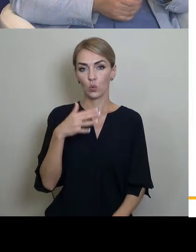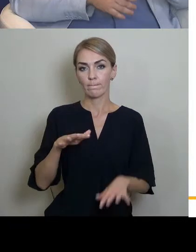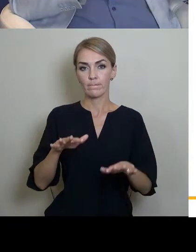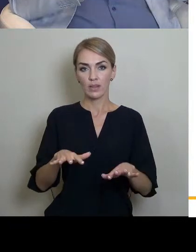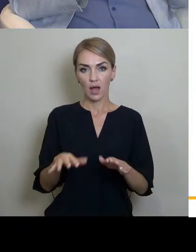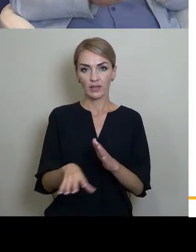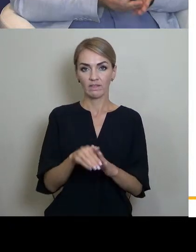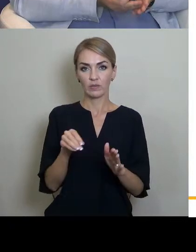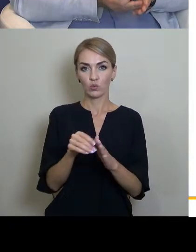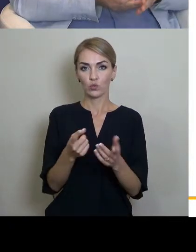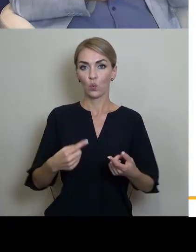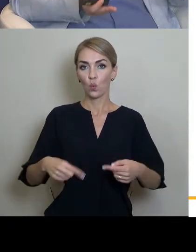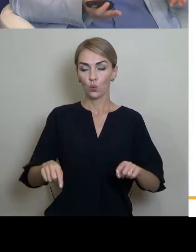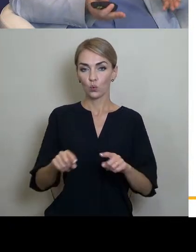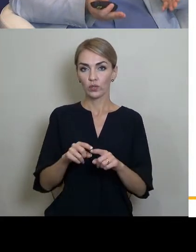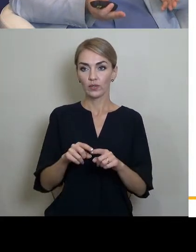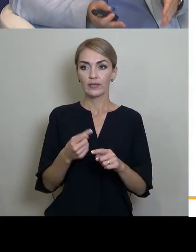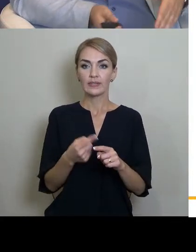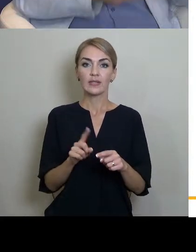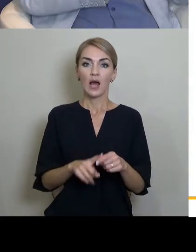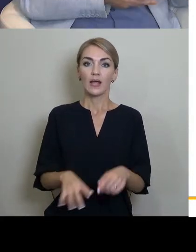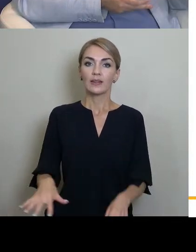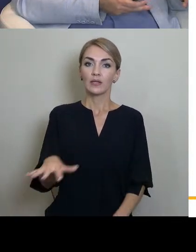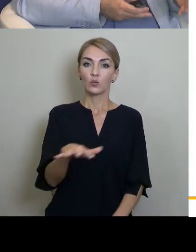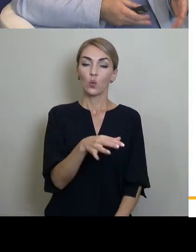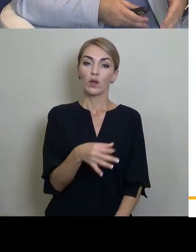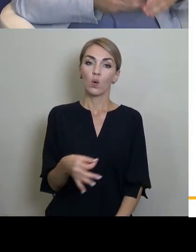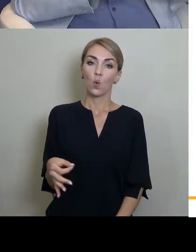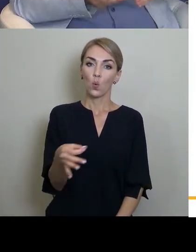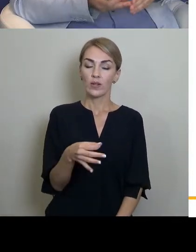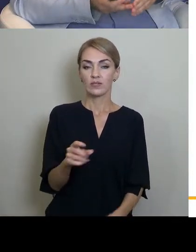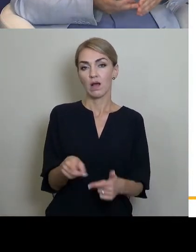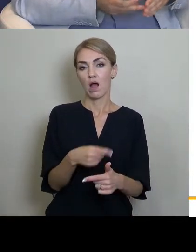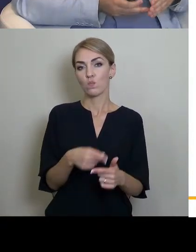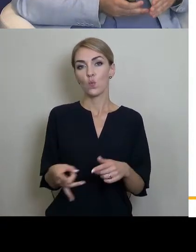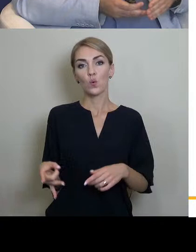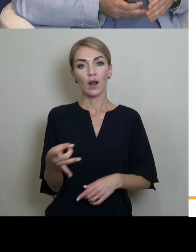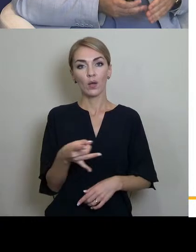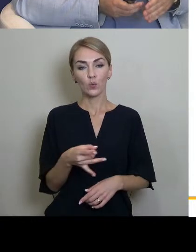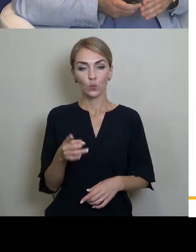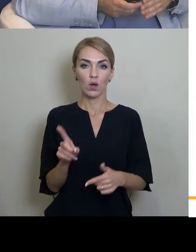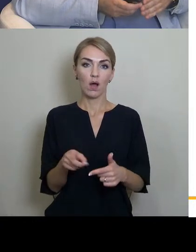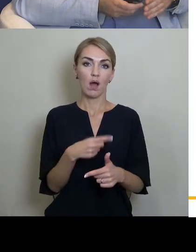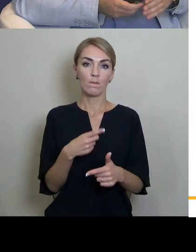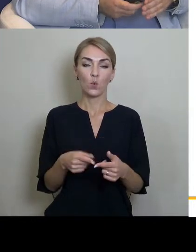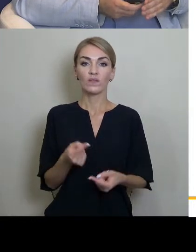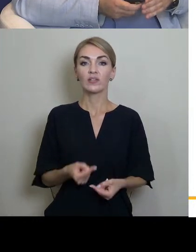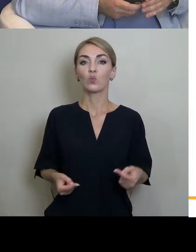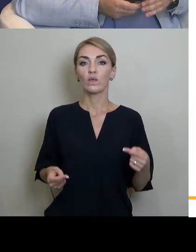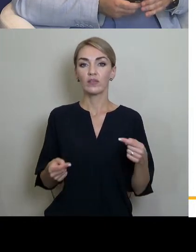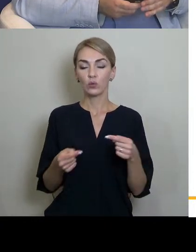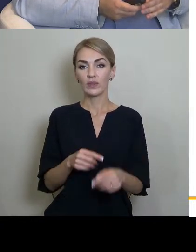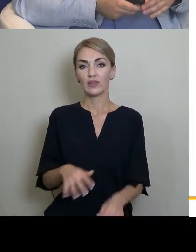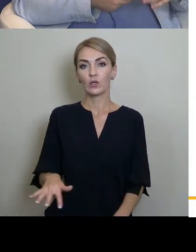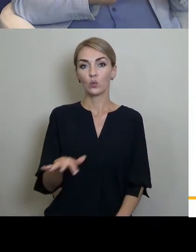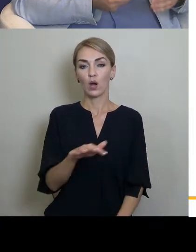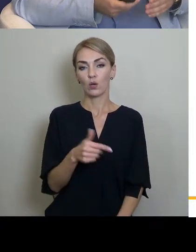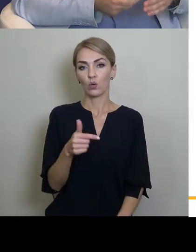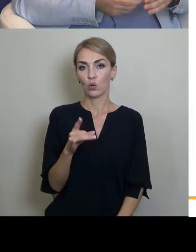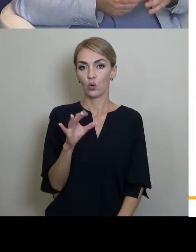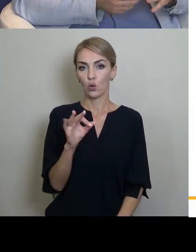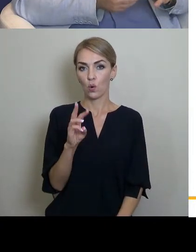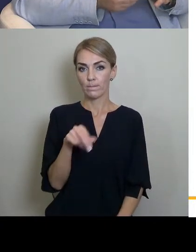one multi-mandate constituency of the oblast or rayon or the relevant territory of the